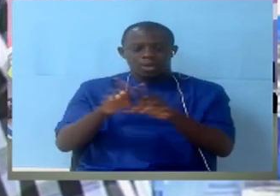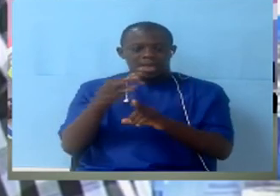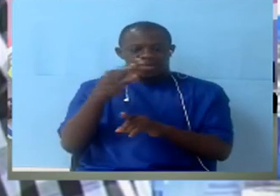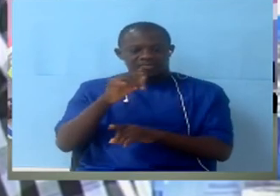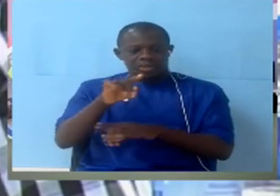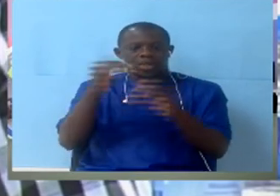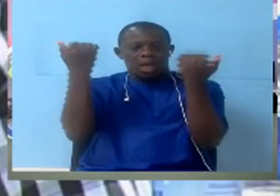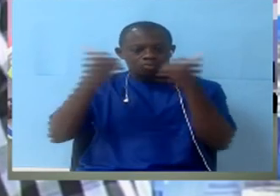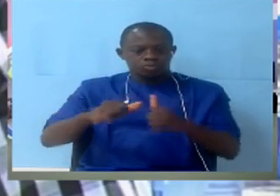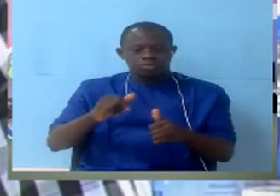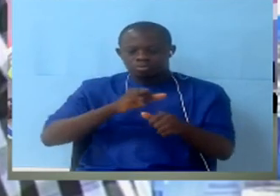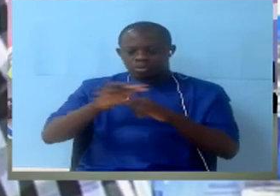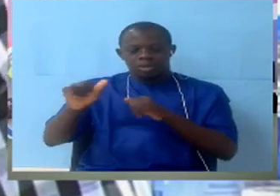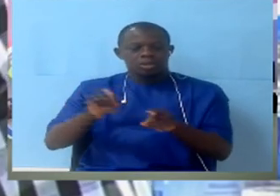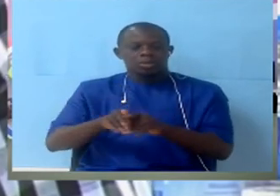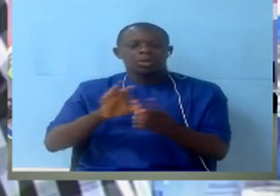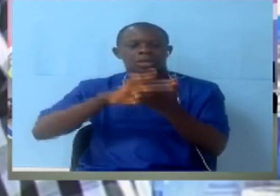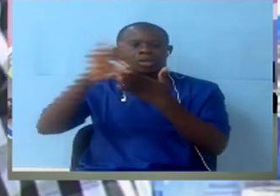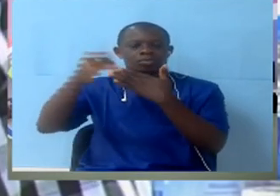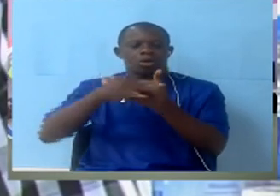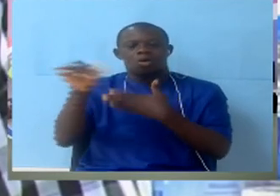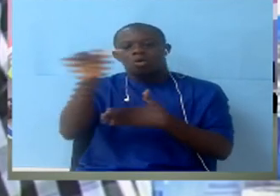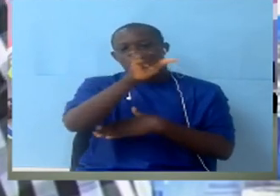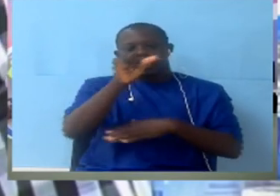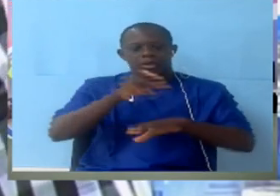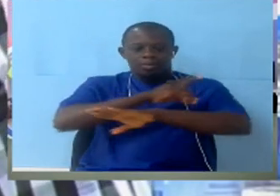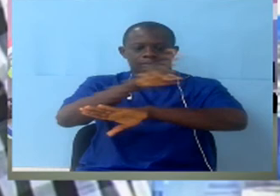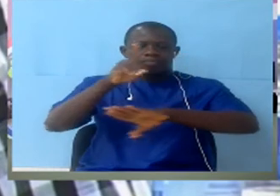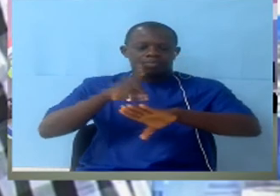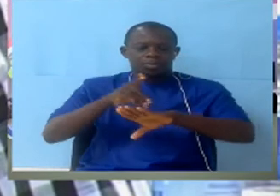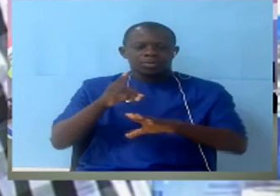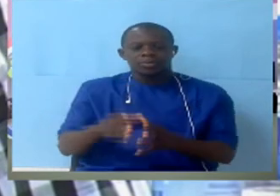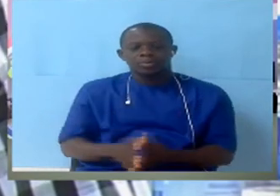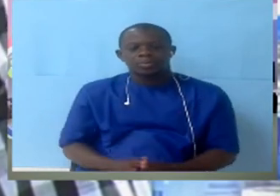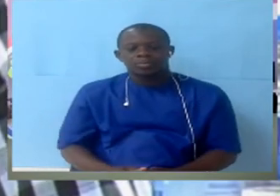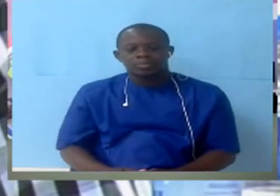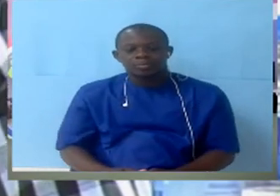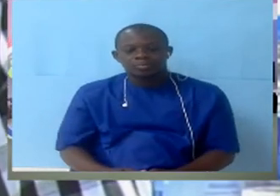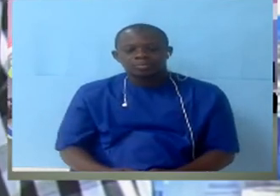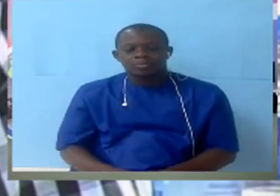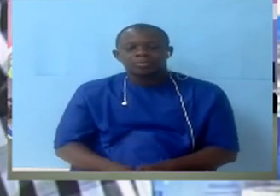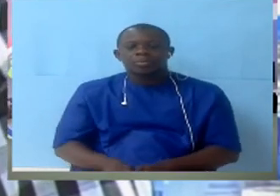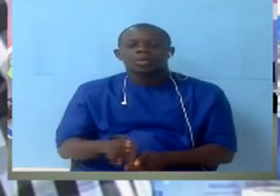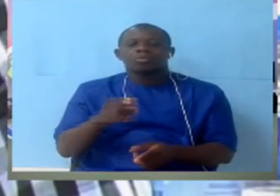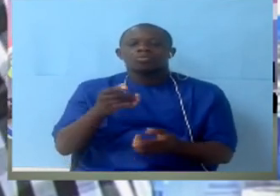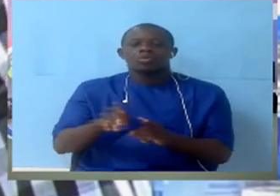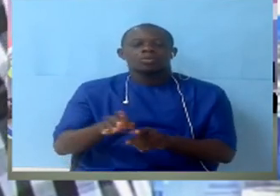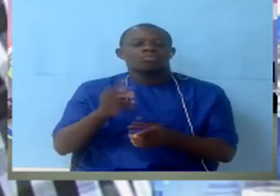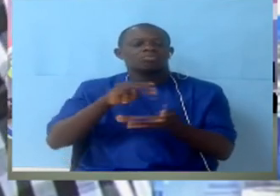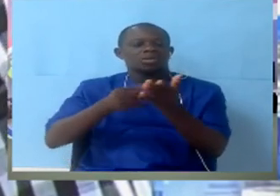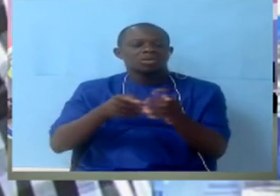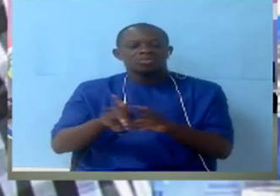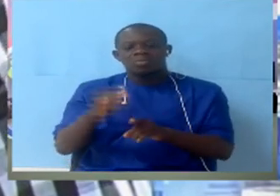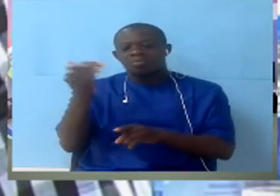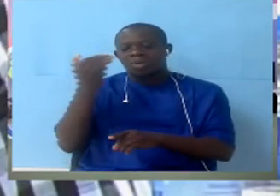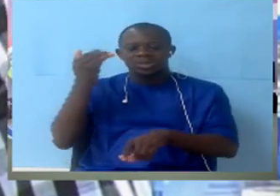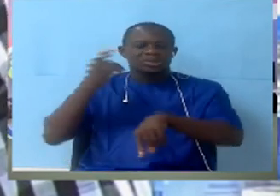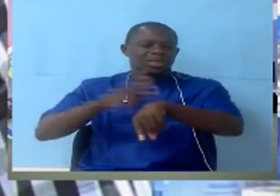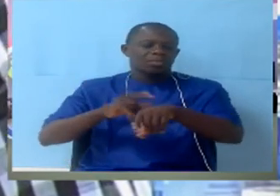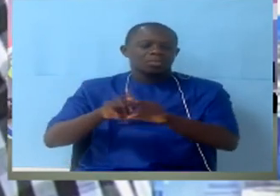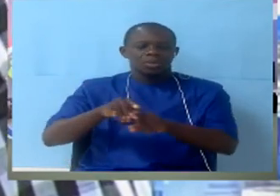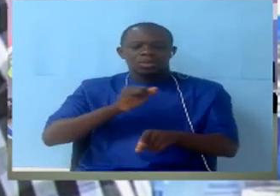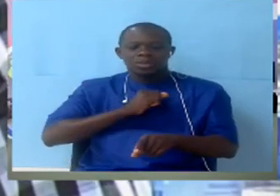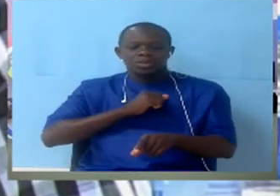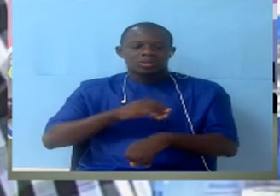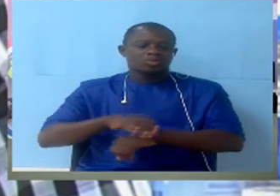case take the ship to another place but what time we are for sajo ni from already and sajo ni from botanje by on the whole by that time he had